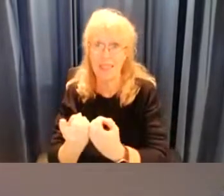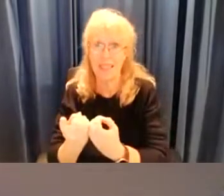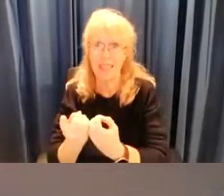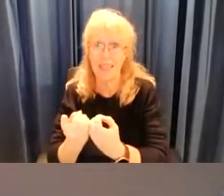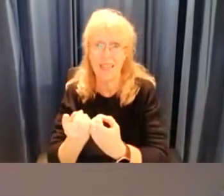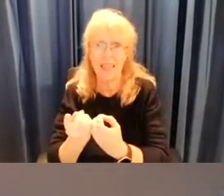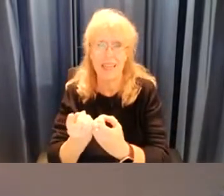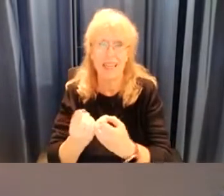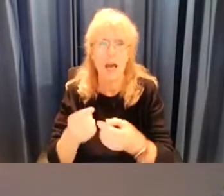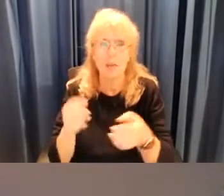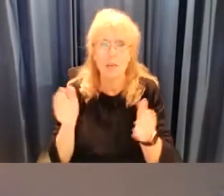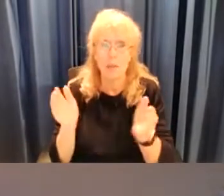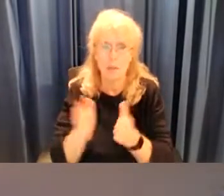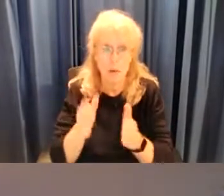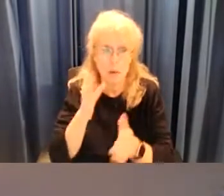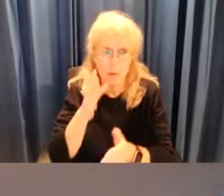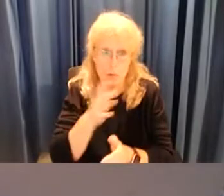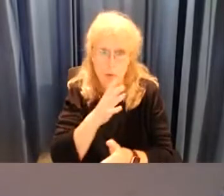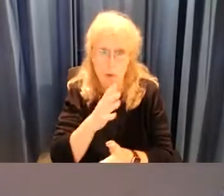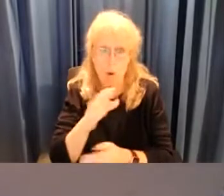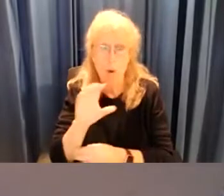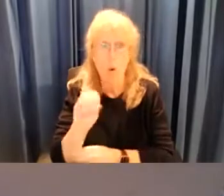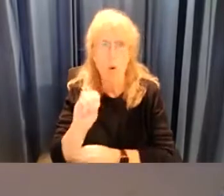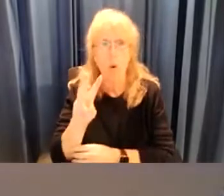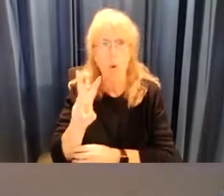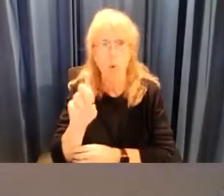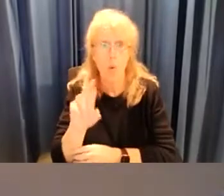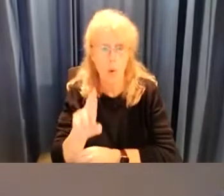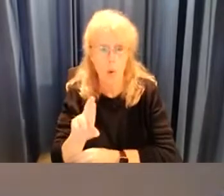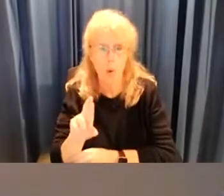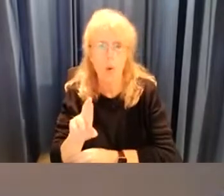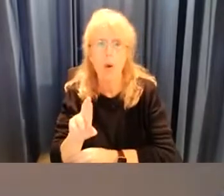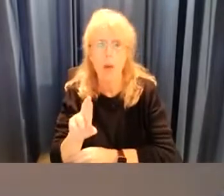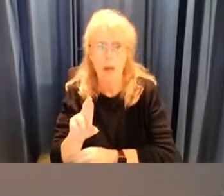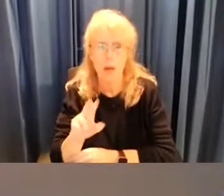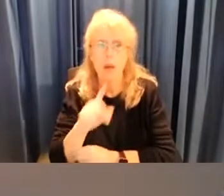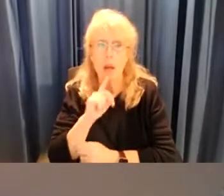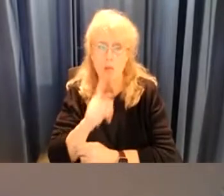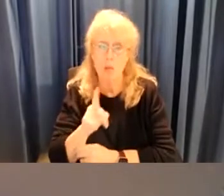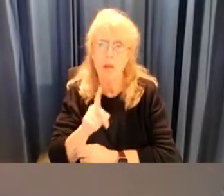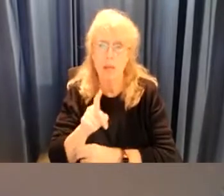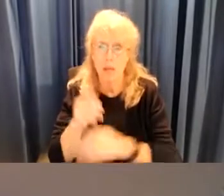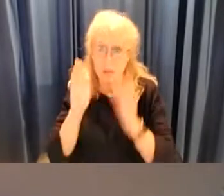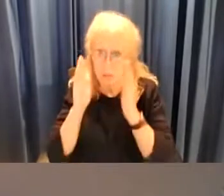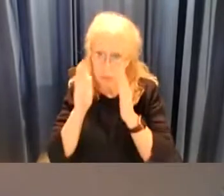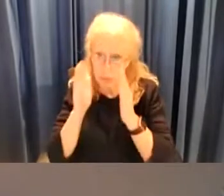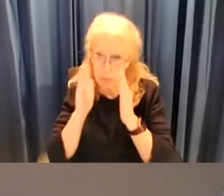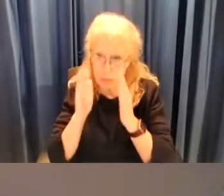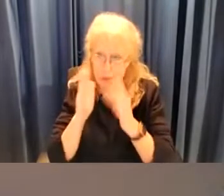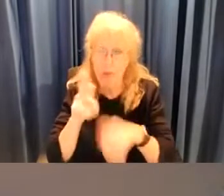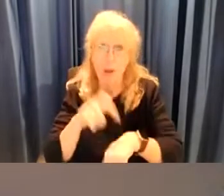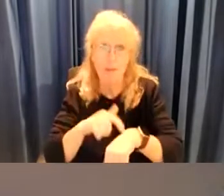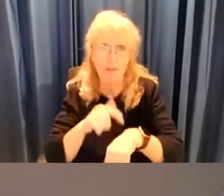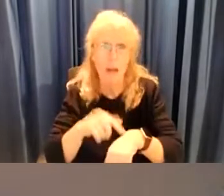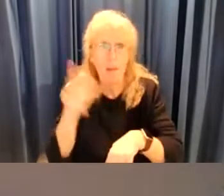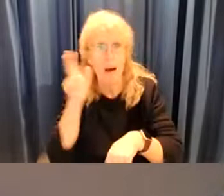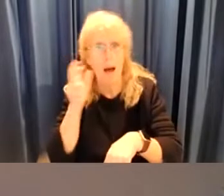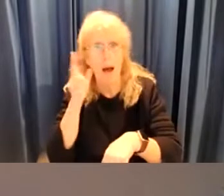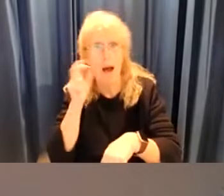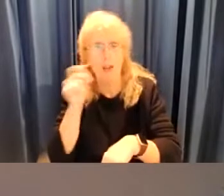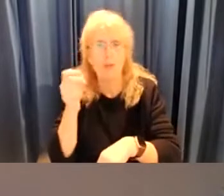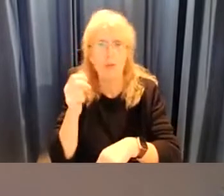forestland owner, and I spent a lot of time listening to the Board of Forestry meetings, which was all day